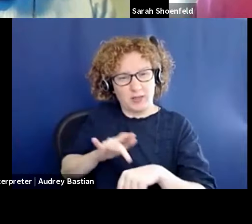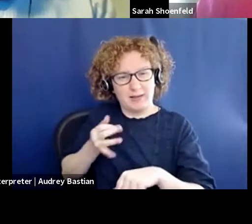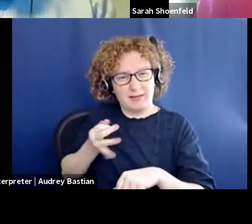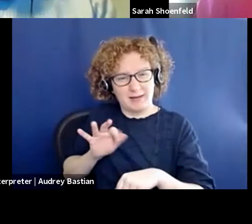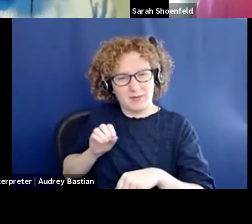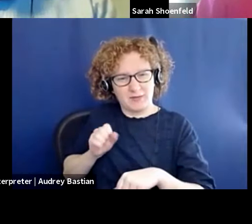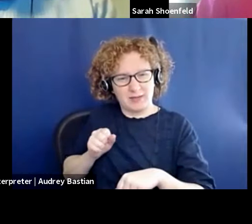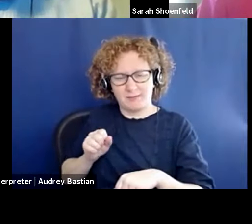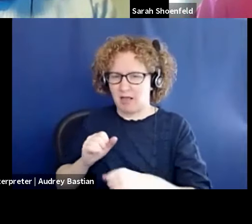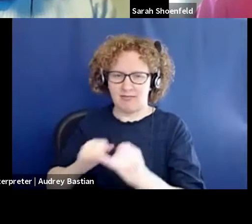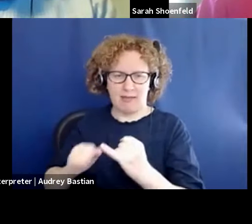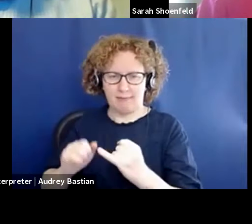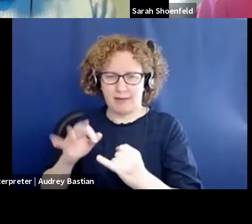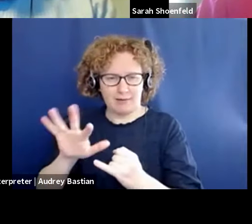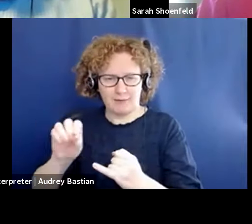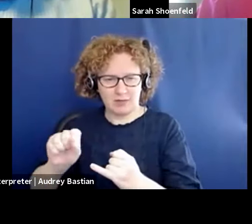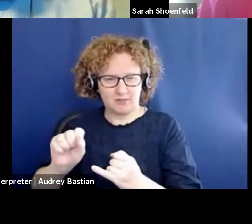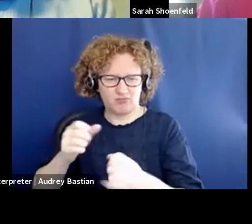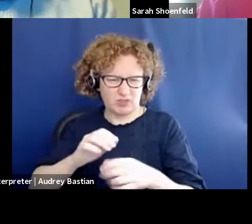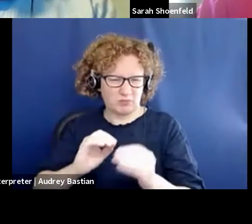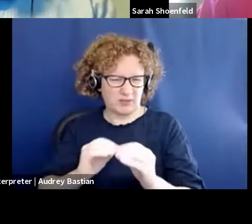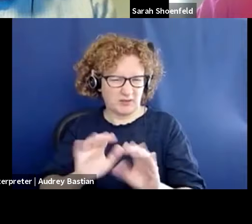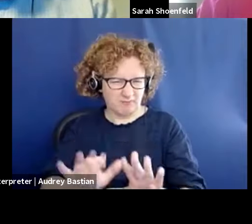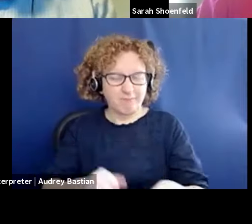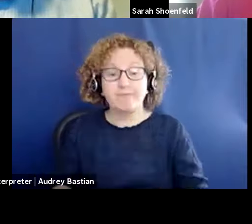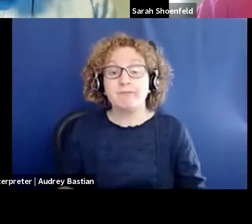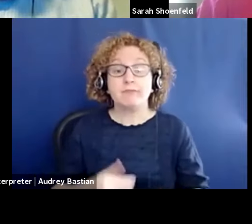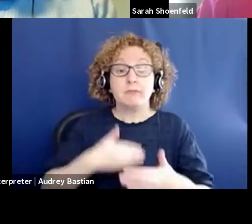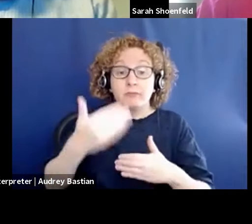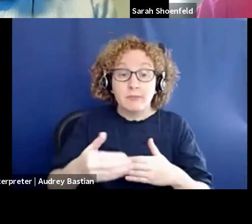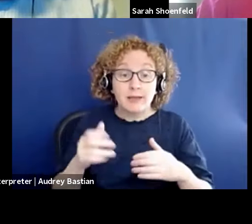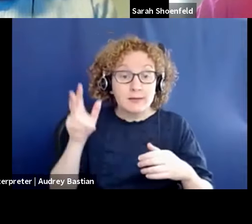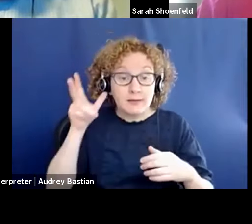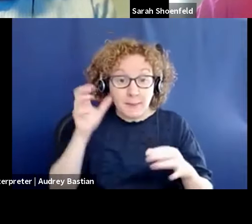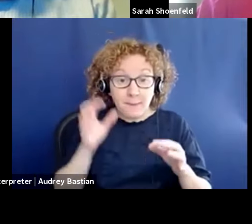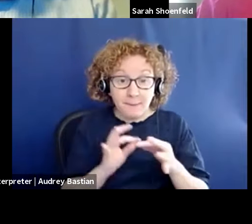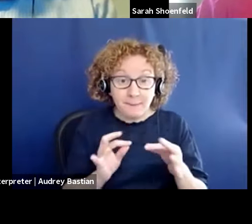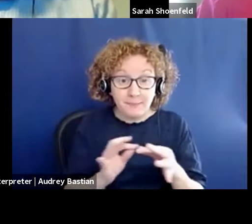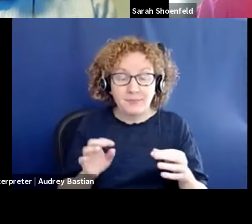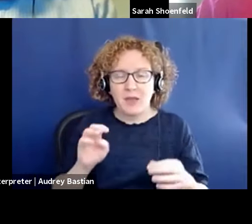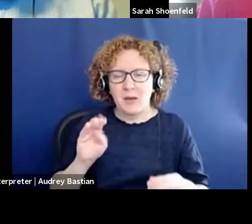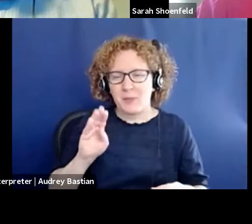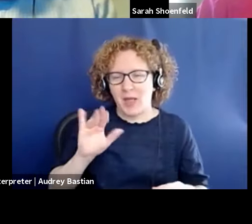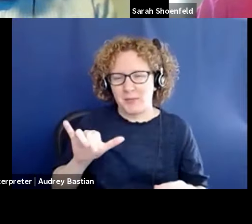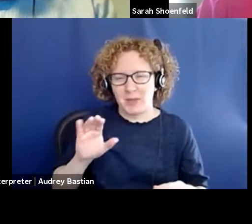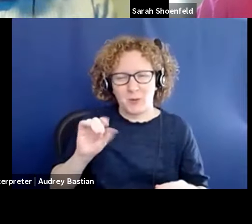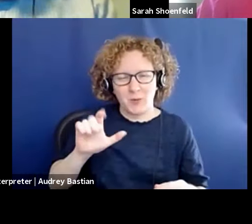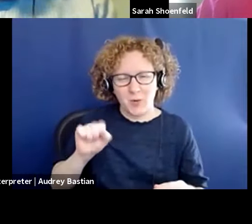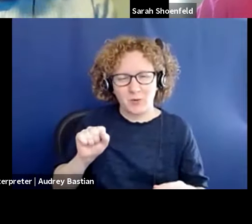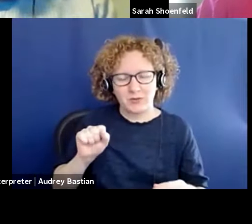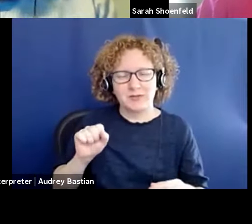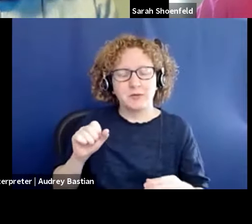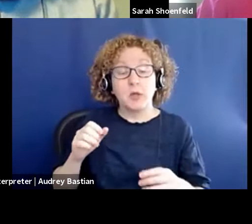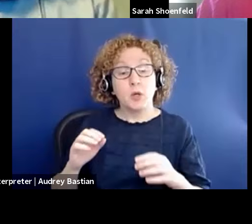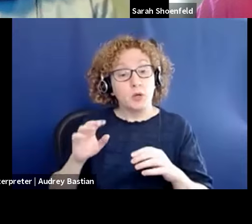this next clip, Bobby Coles, the narrator, tells about the time her family had just moved onto the 1200